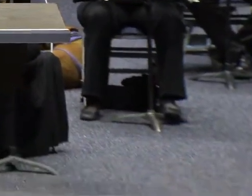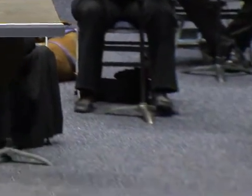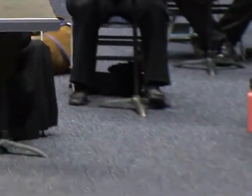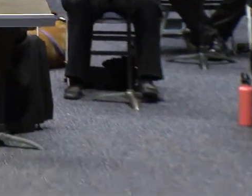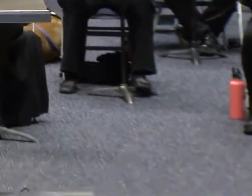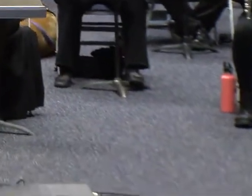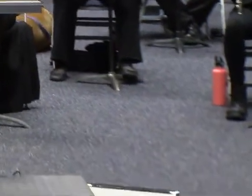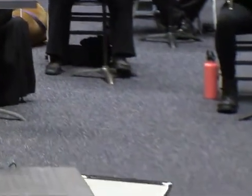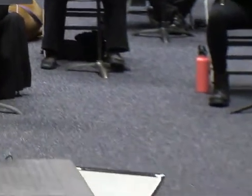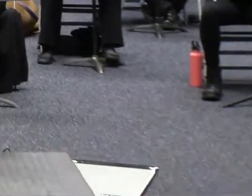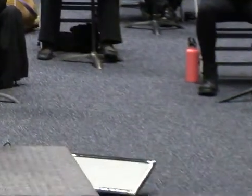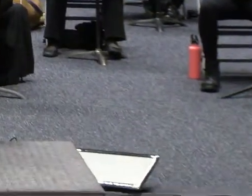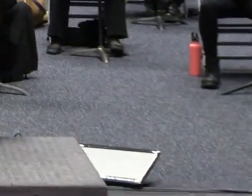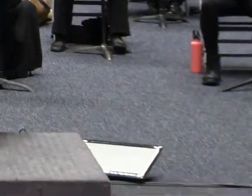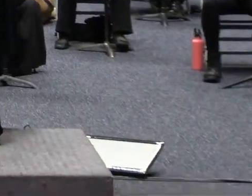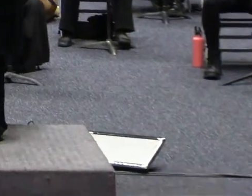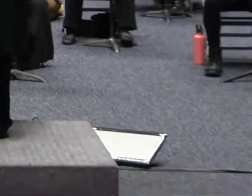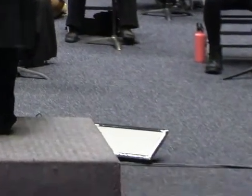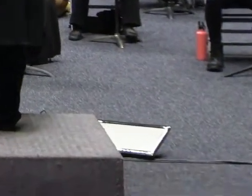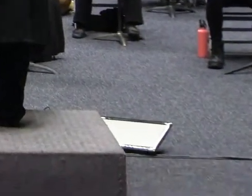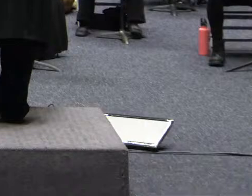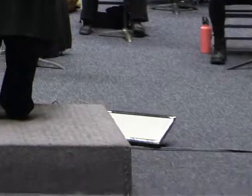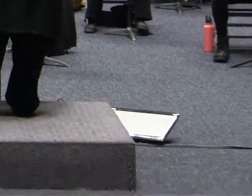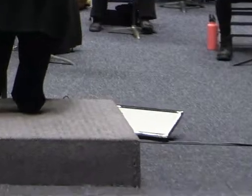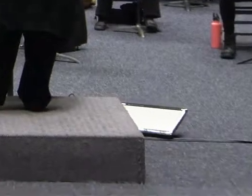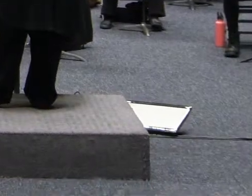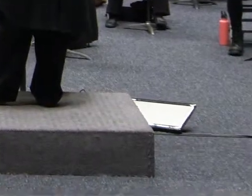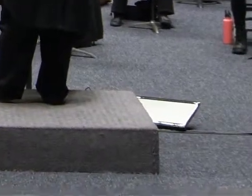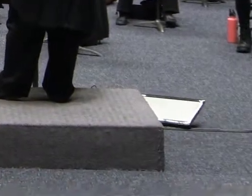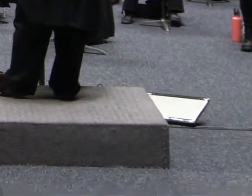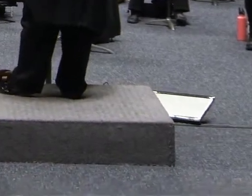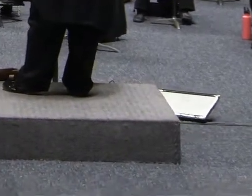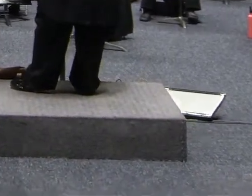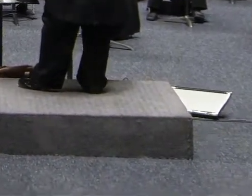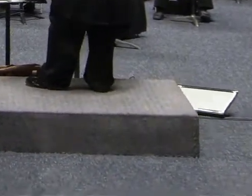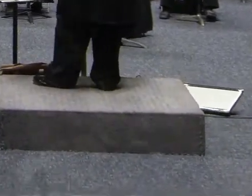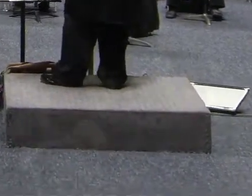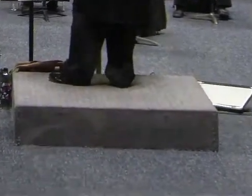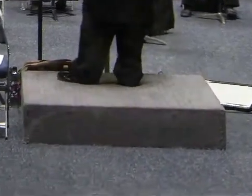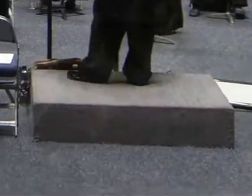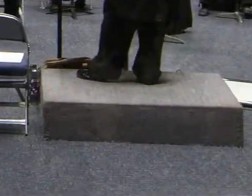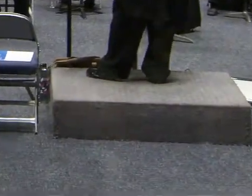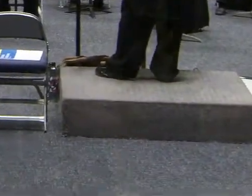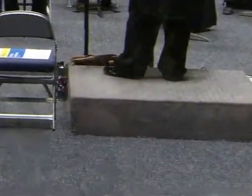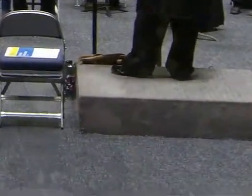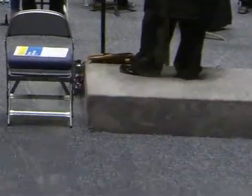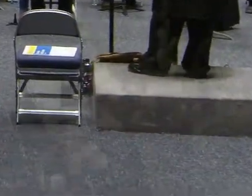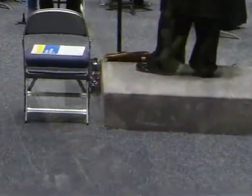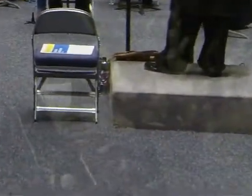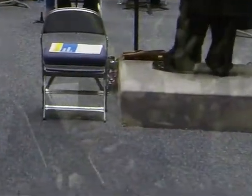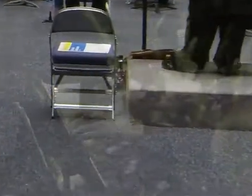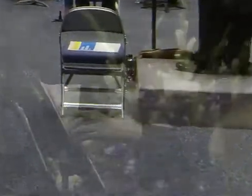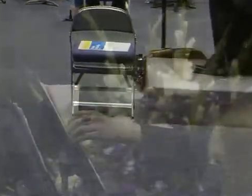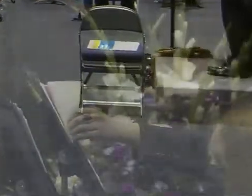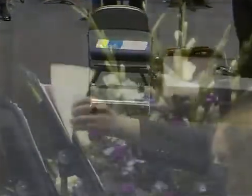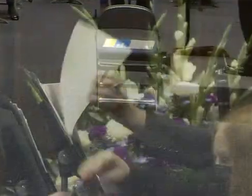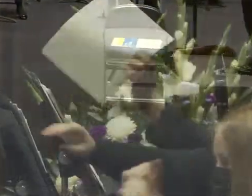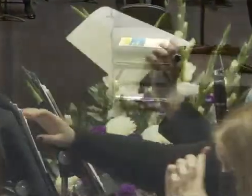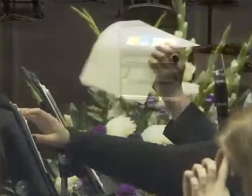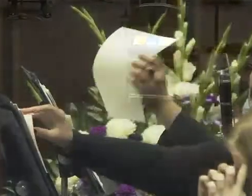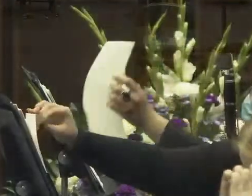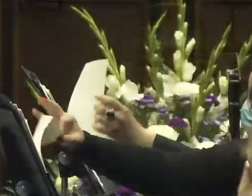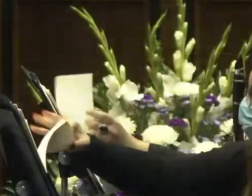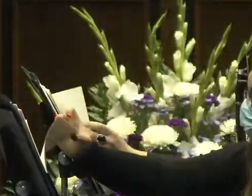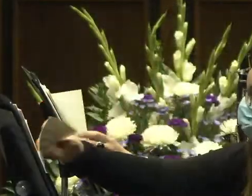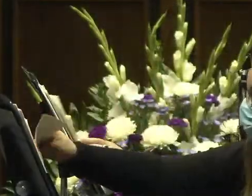If I can make just a program note for those of you in our studio audience tonight. Two of our guests, our special guests who are